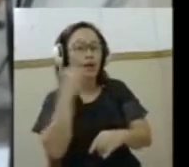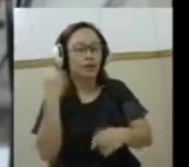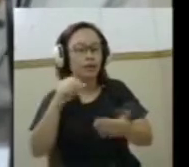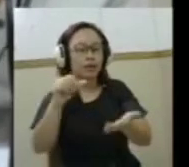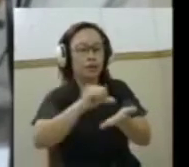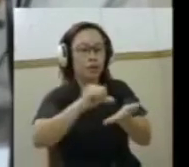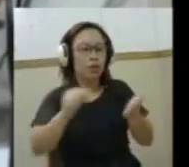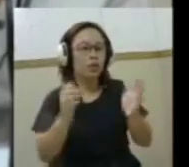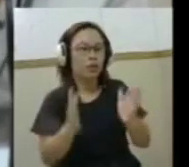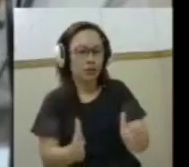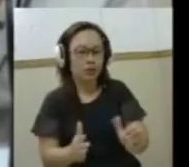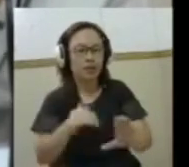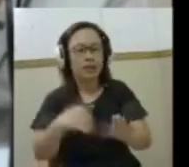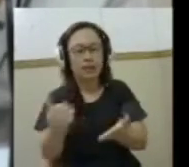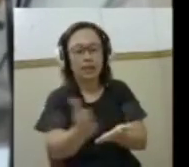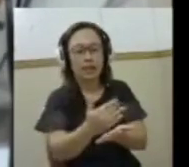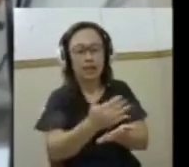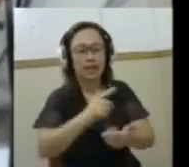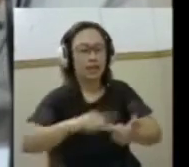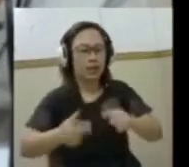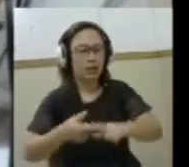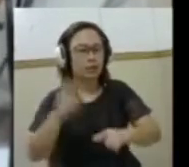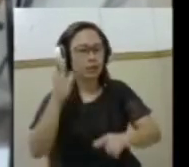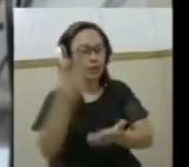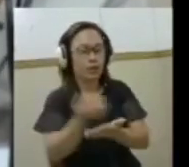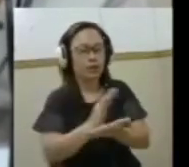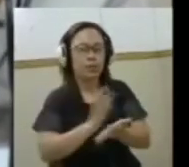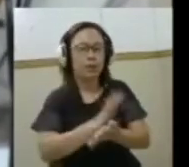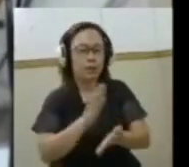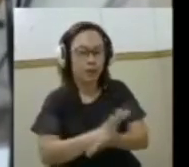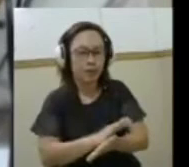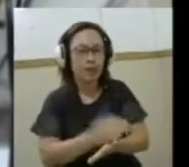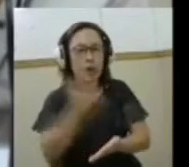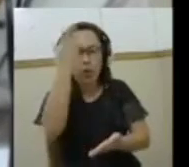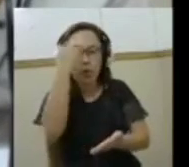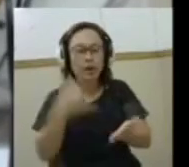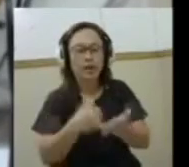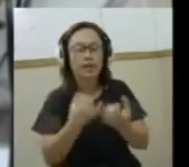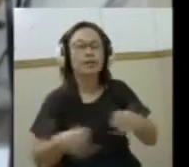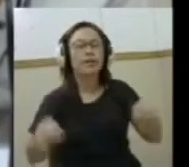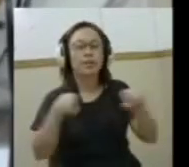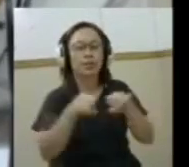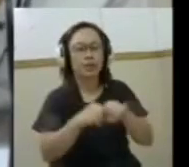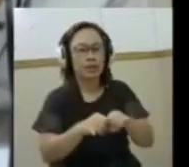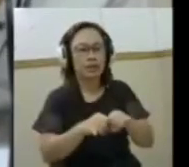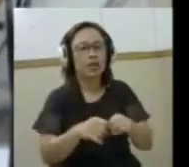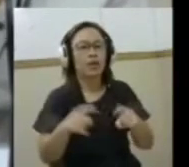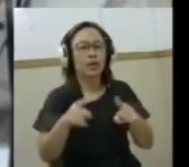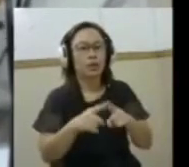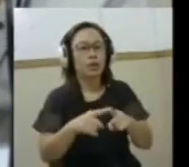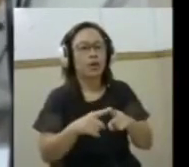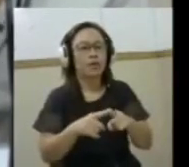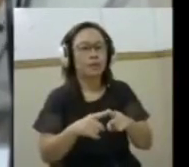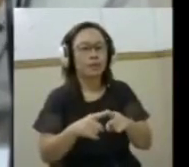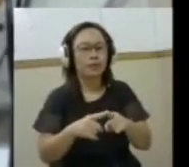3, in gathering literature for your research paper, why is it important to recognize the ideas of